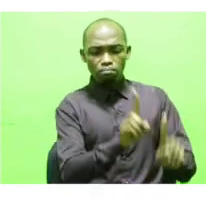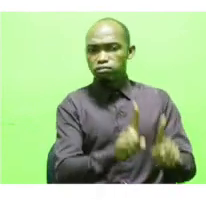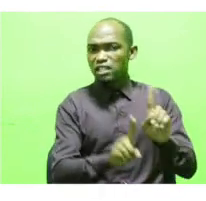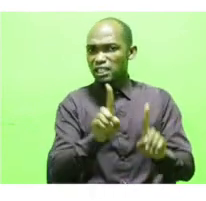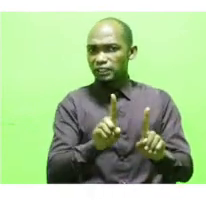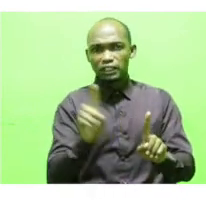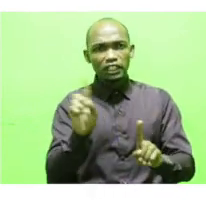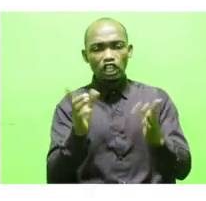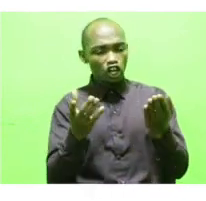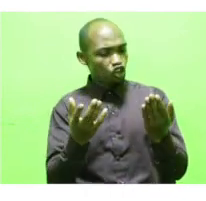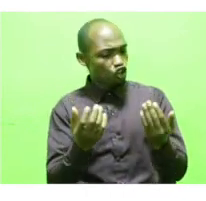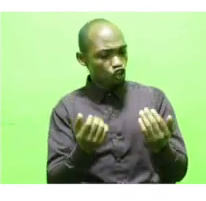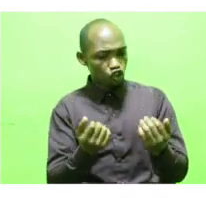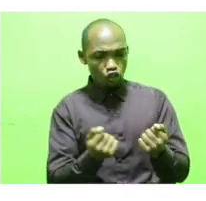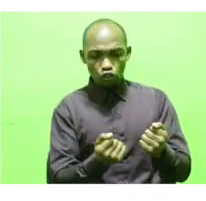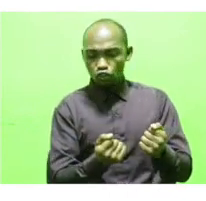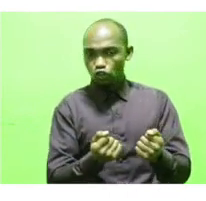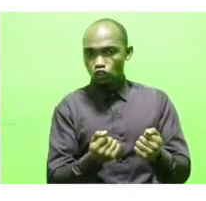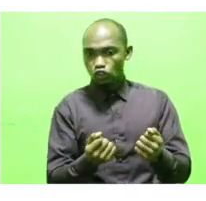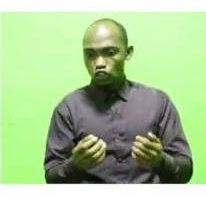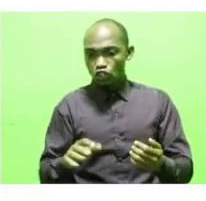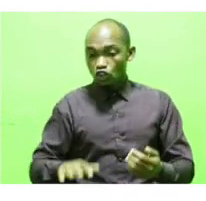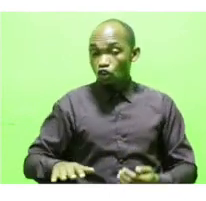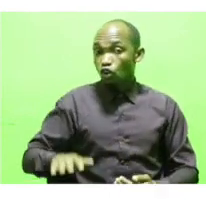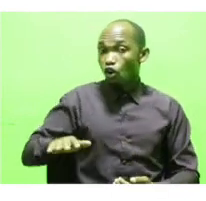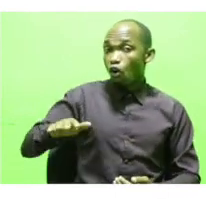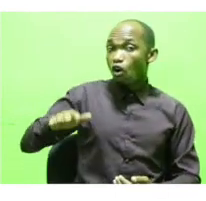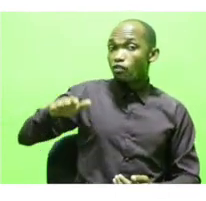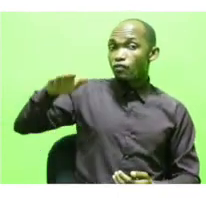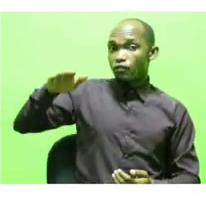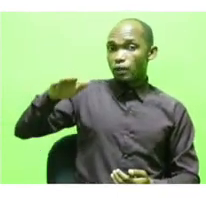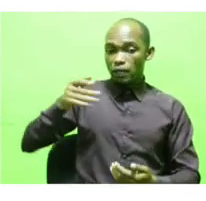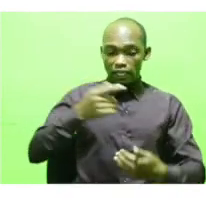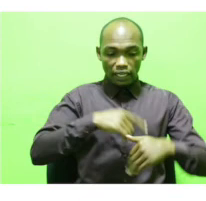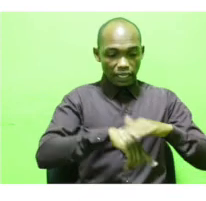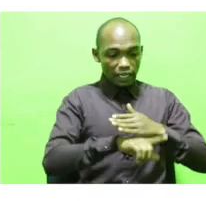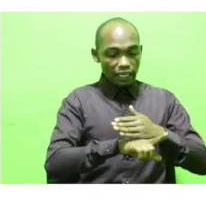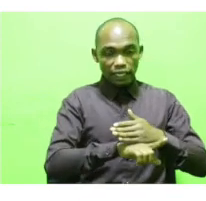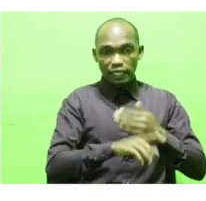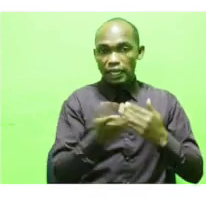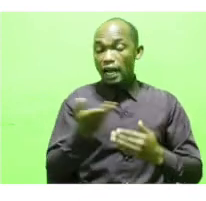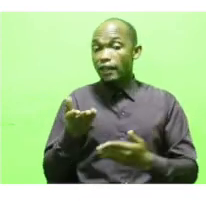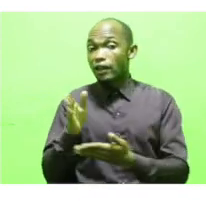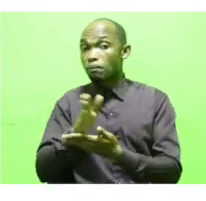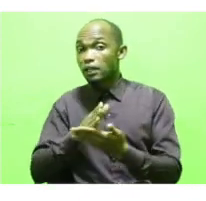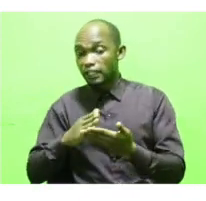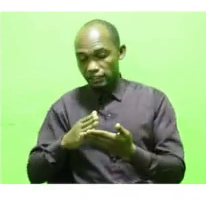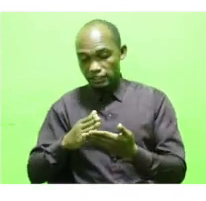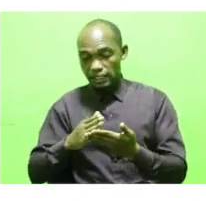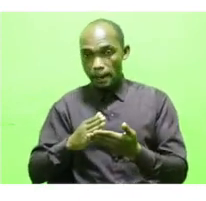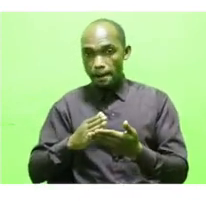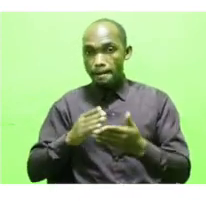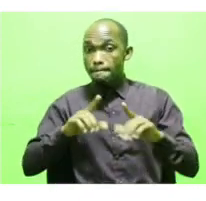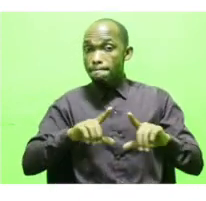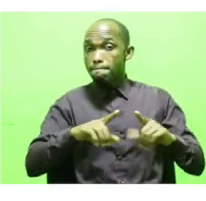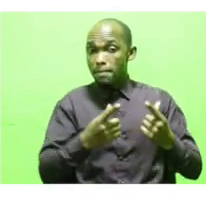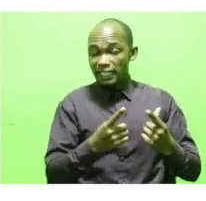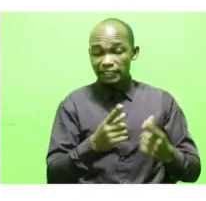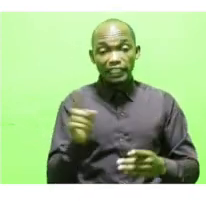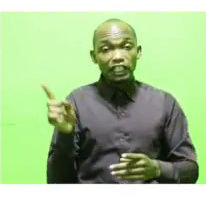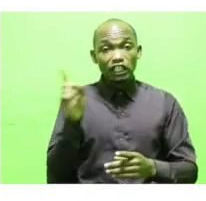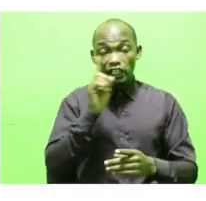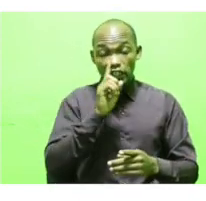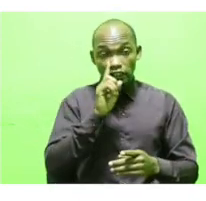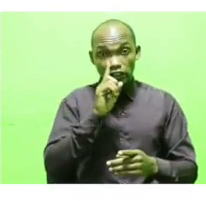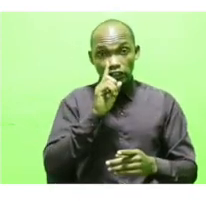There are some parts which would grow taller than the others, some parts would grow thicker than the others, but